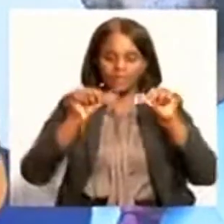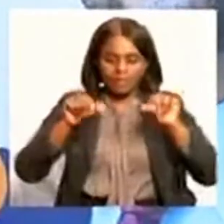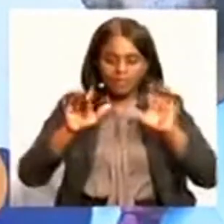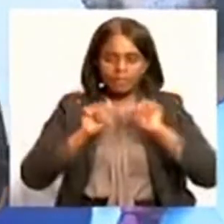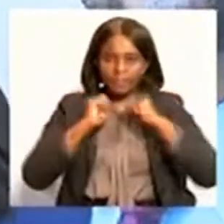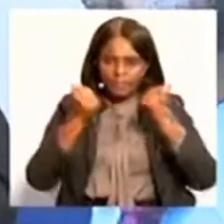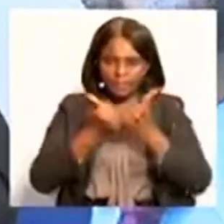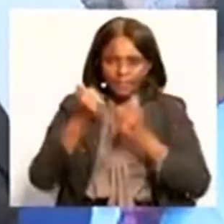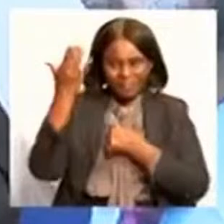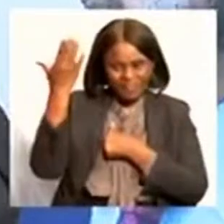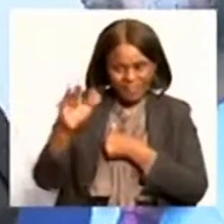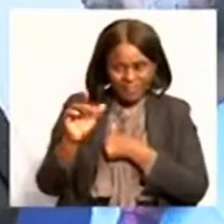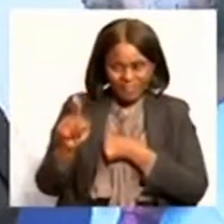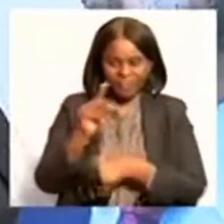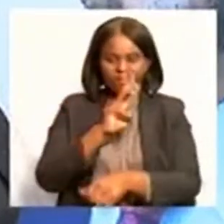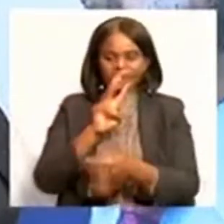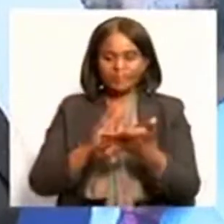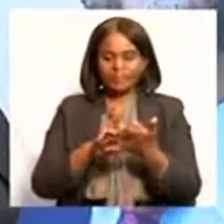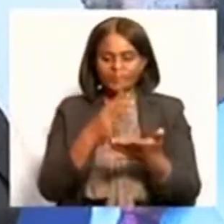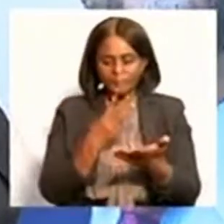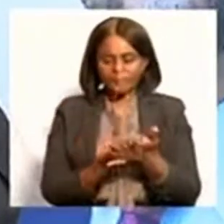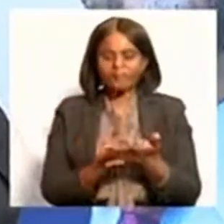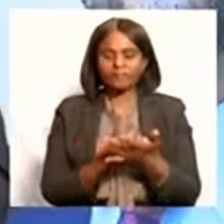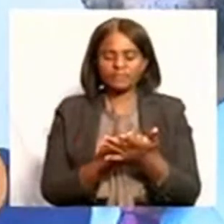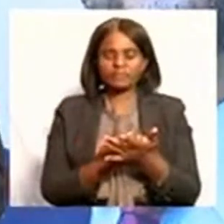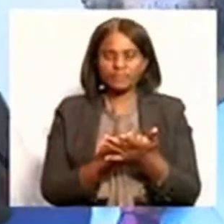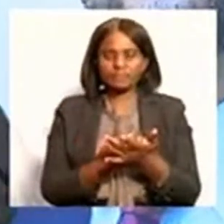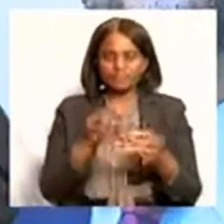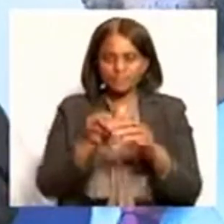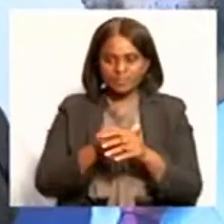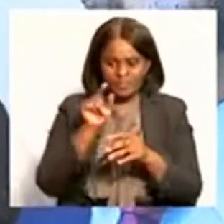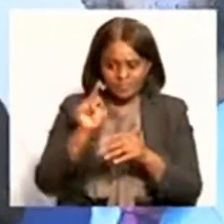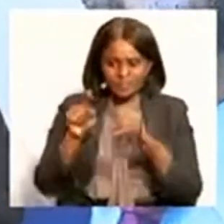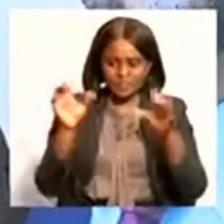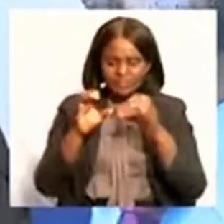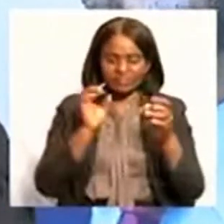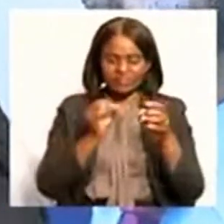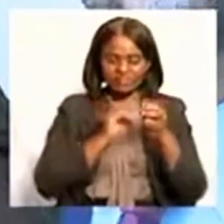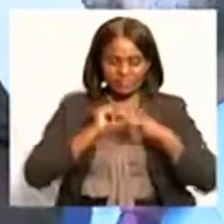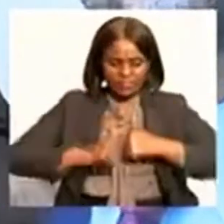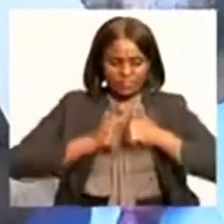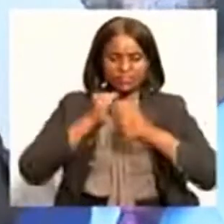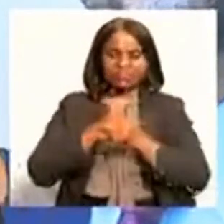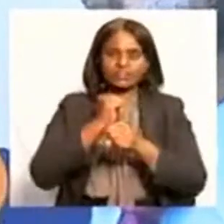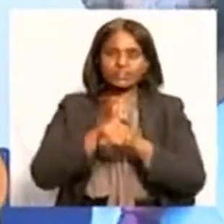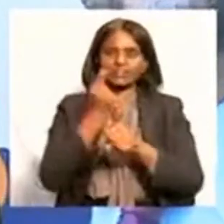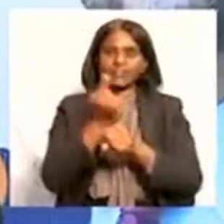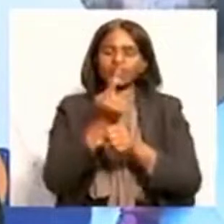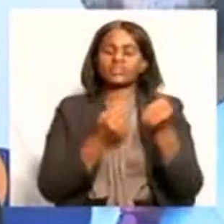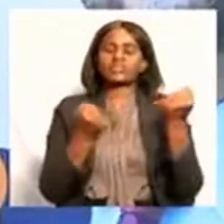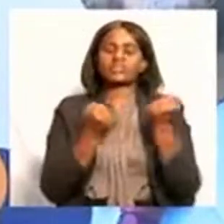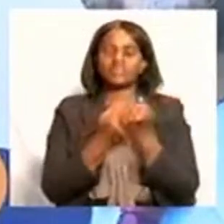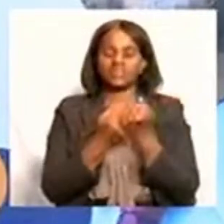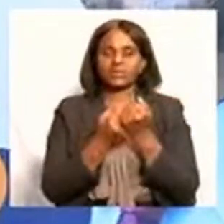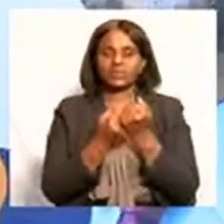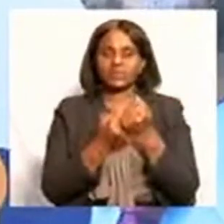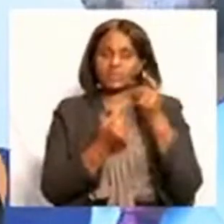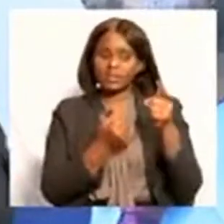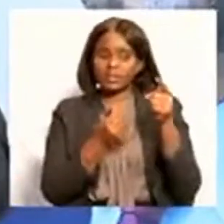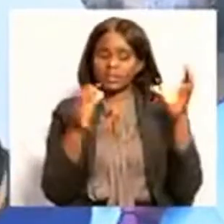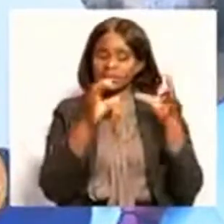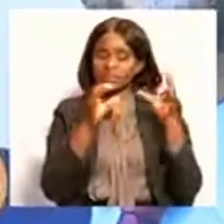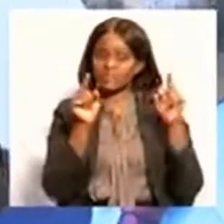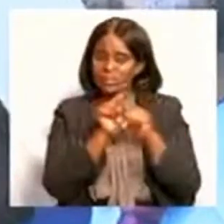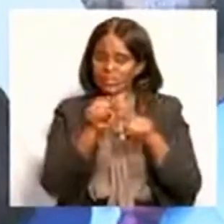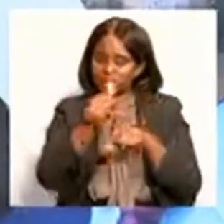is a permanent witness in that committee. So our role is basically to support that committee as